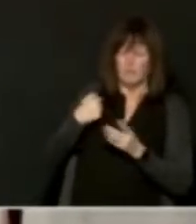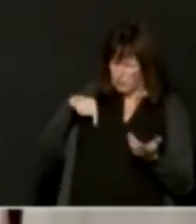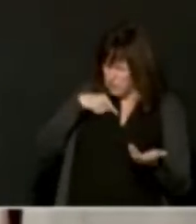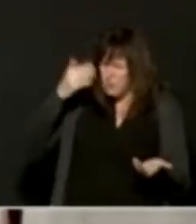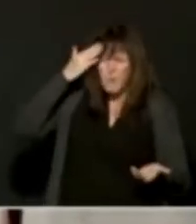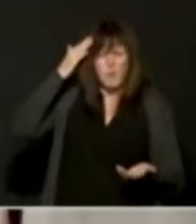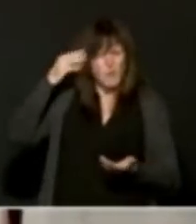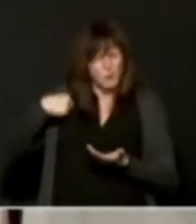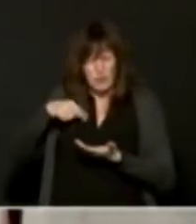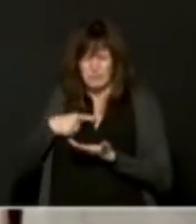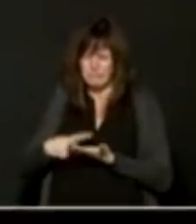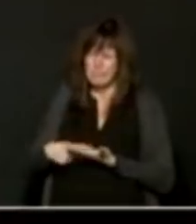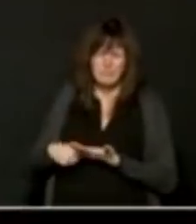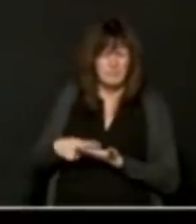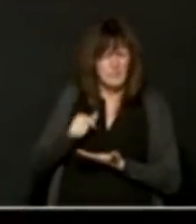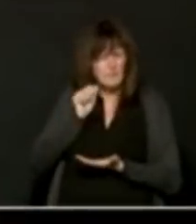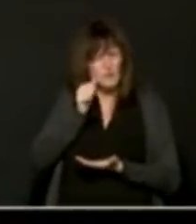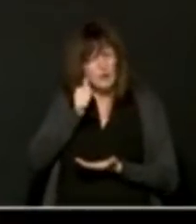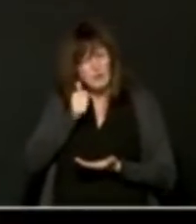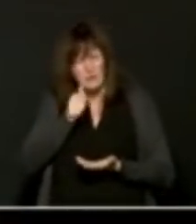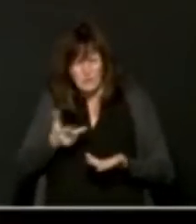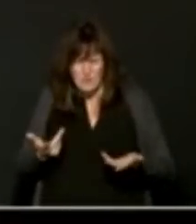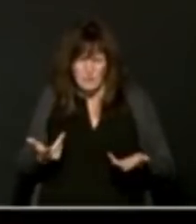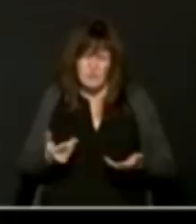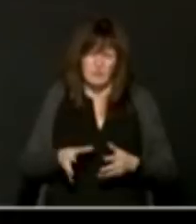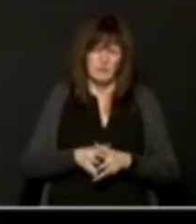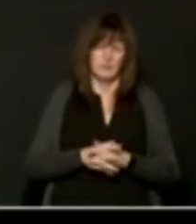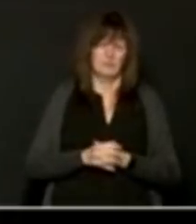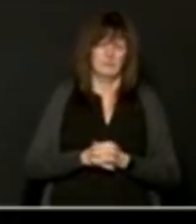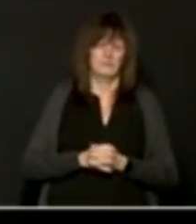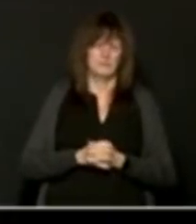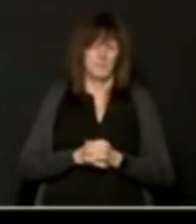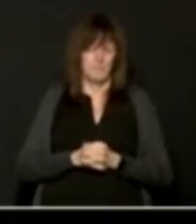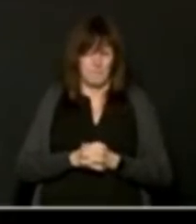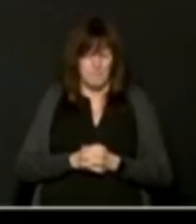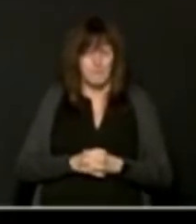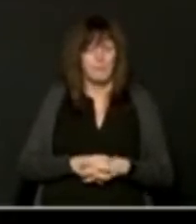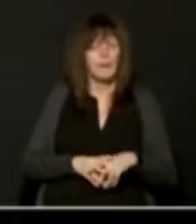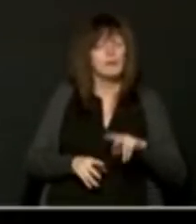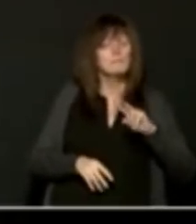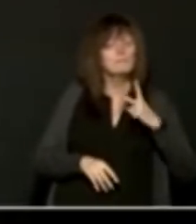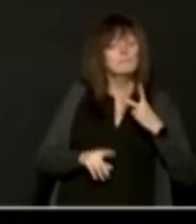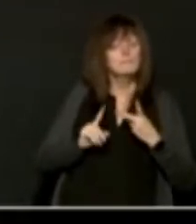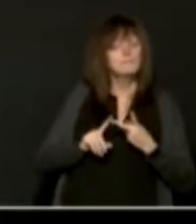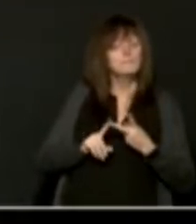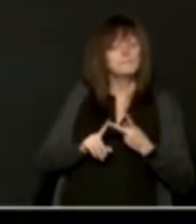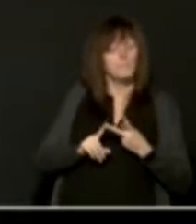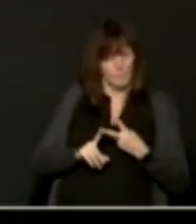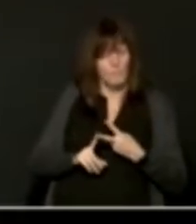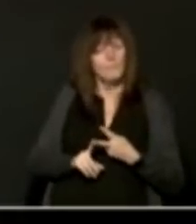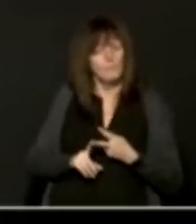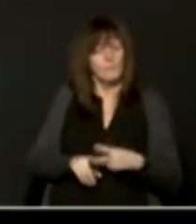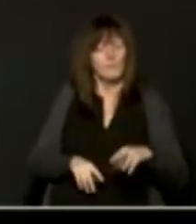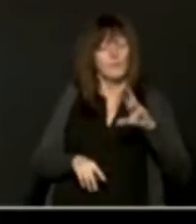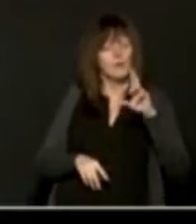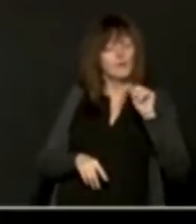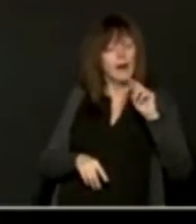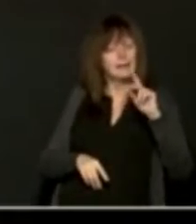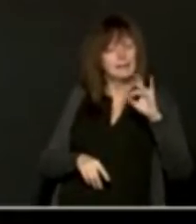discussion. Next question. Your next question comes from Randy Rath with